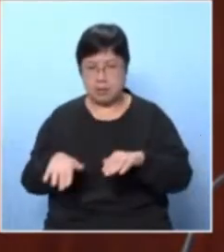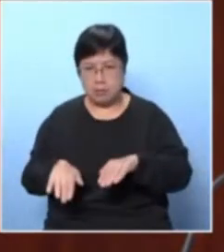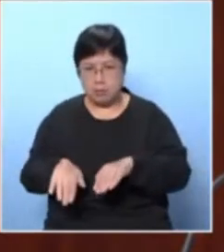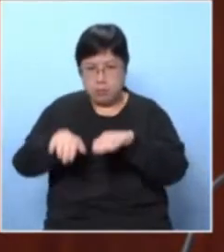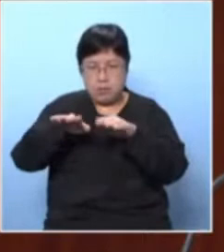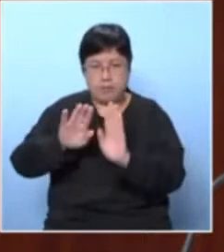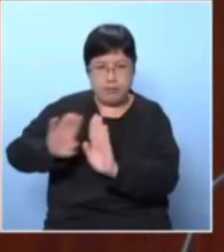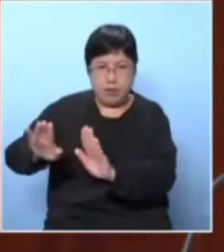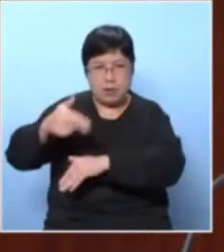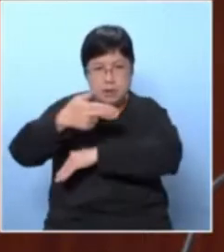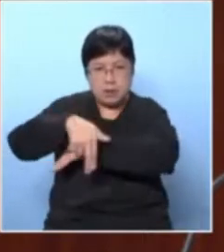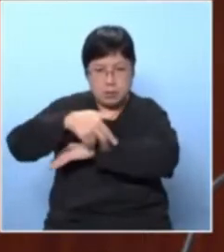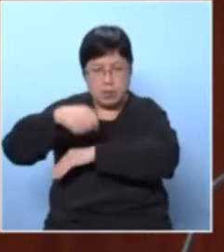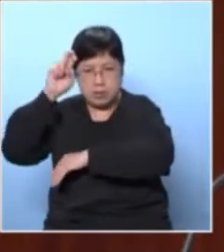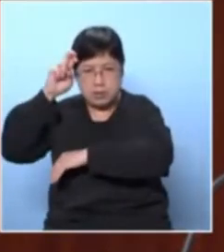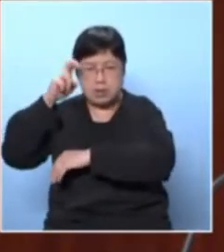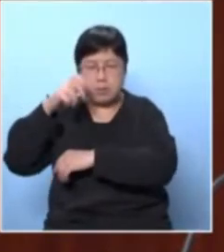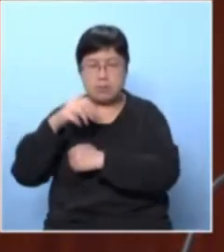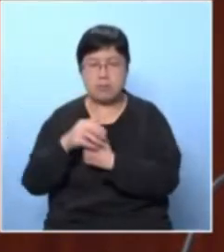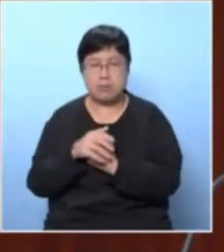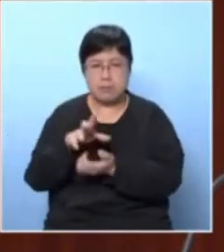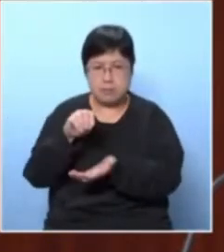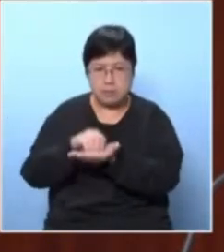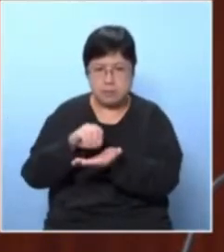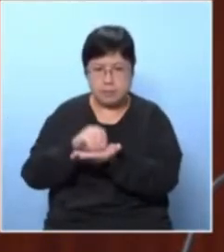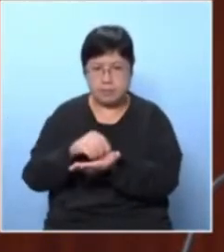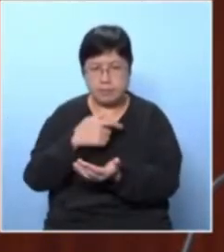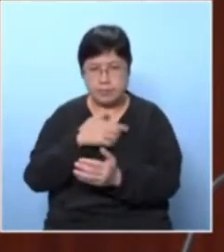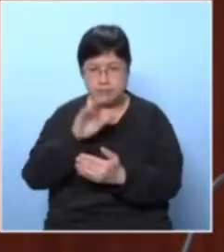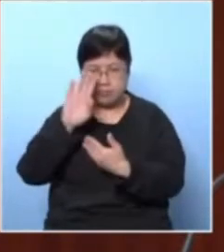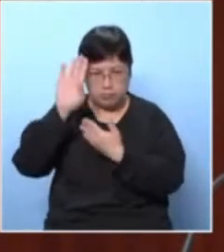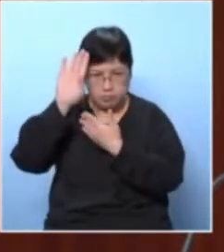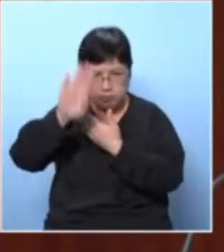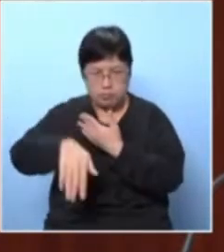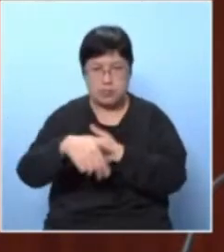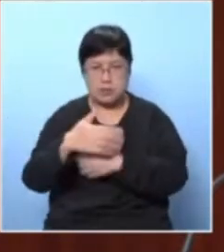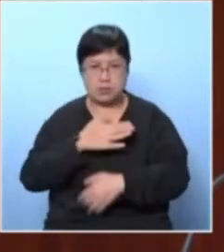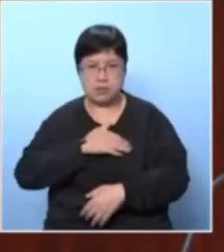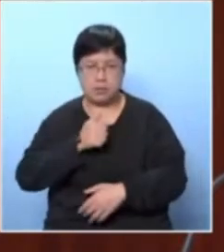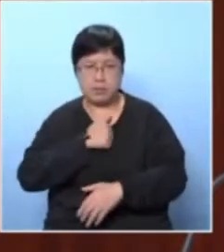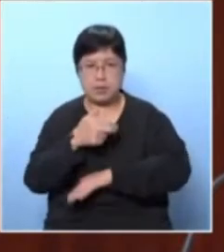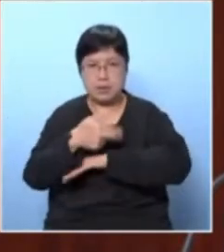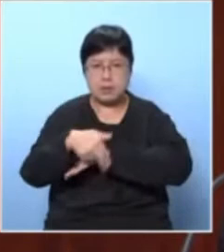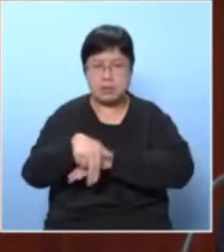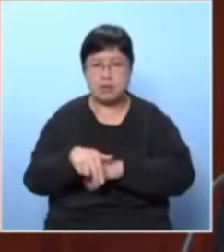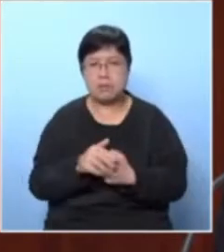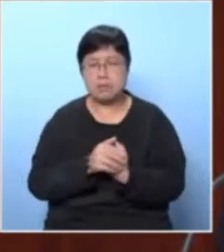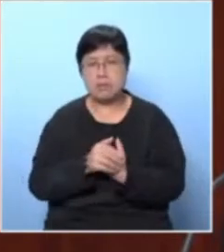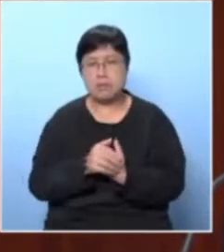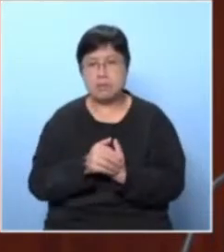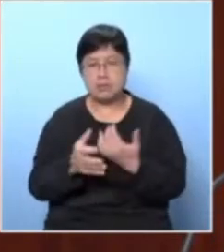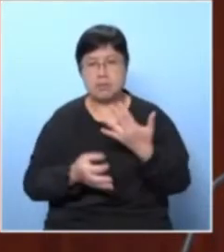extreme rainfall next year, and develop a forward-looking strategy.